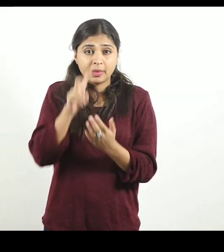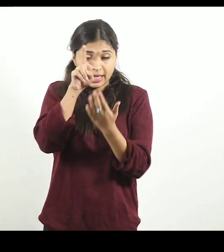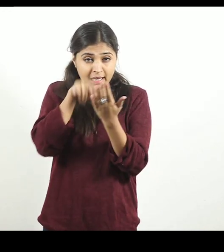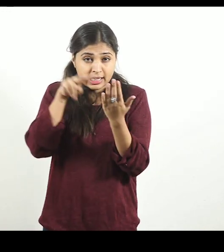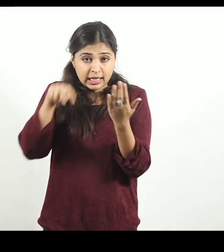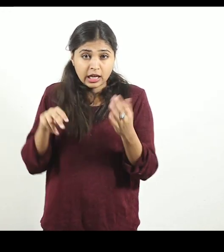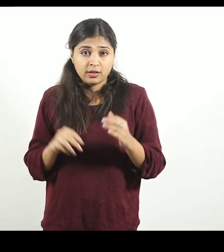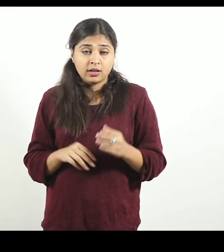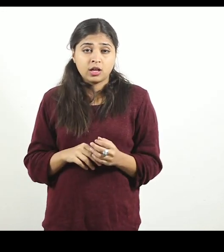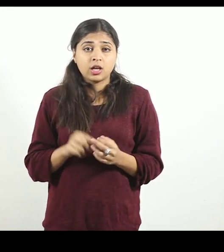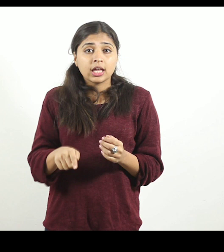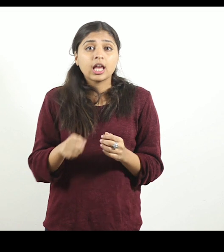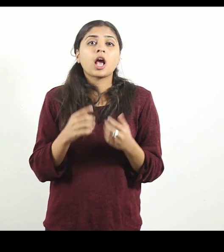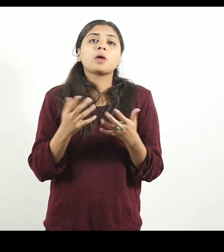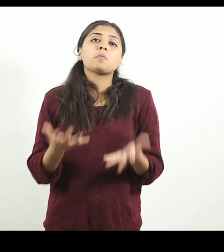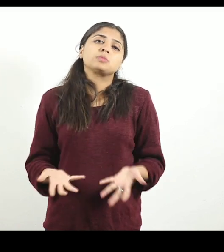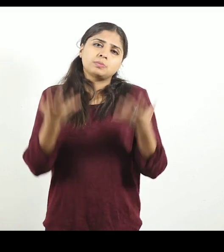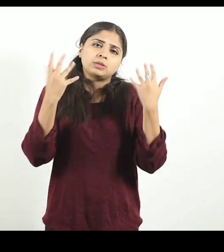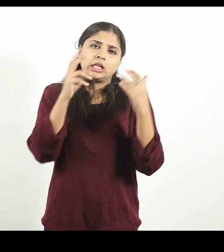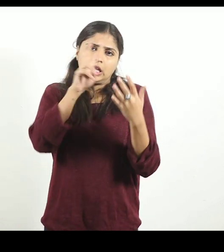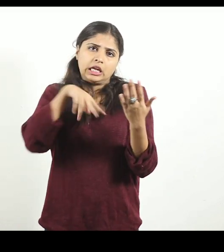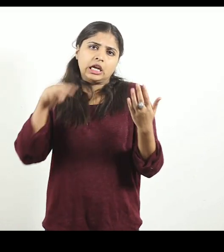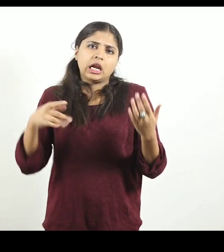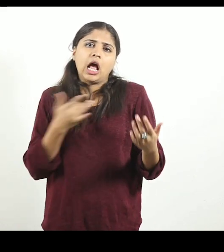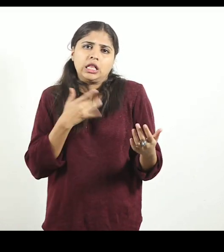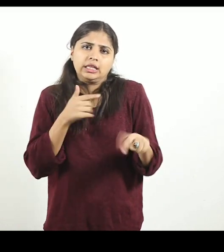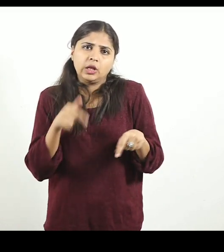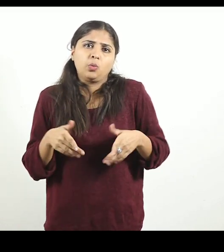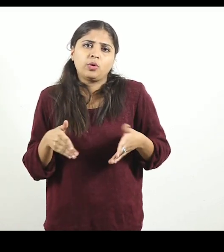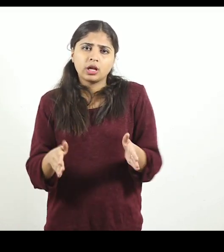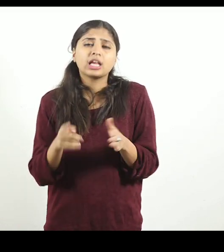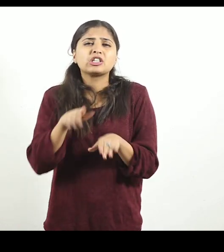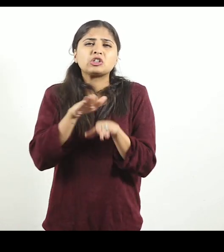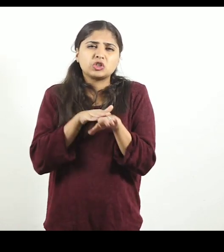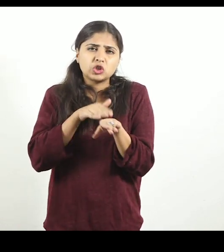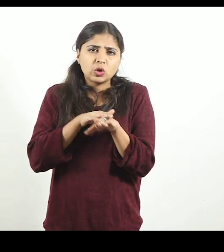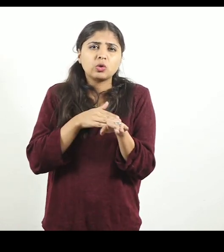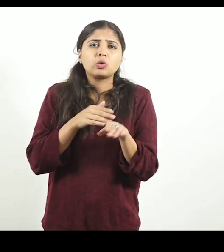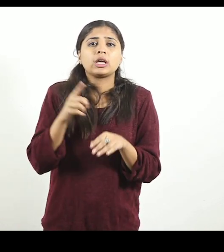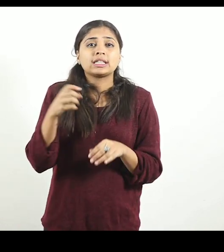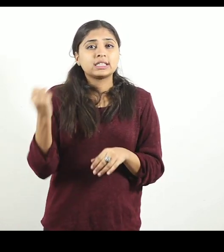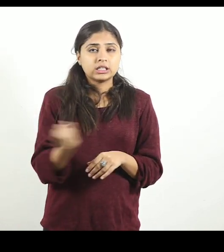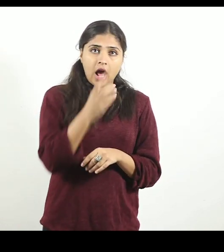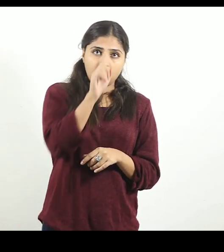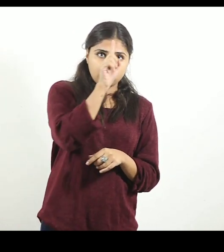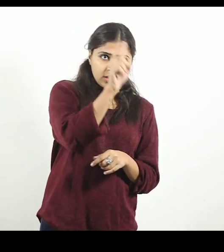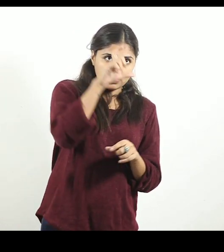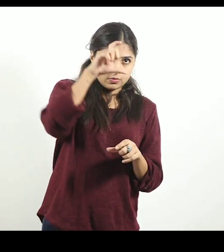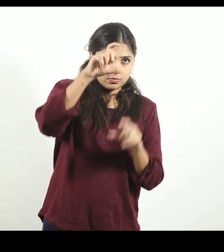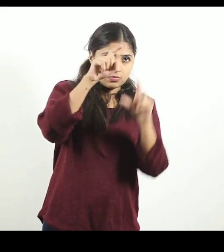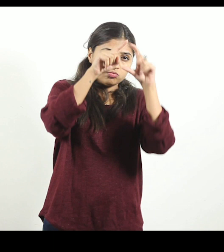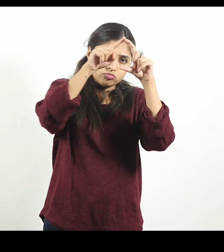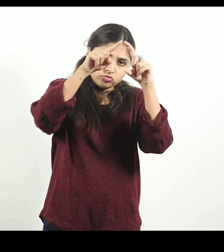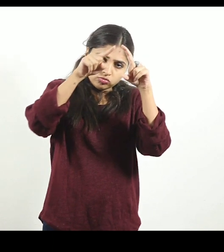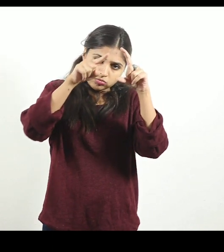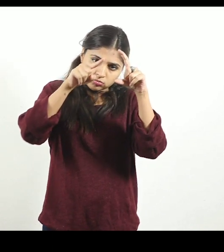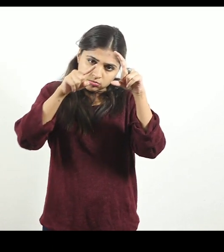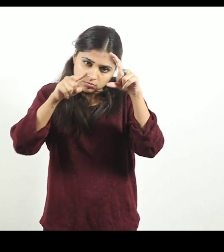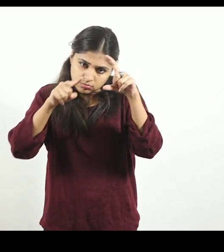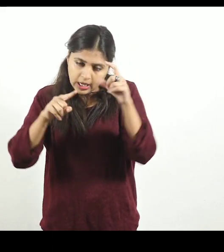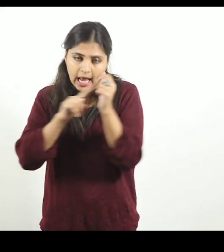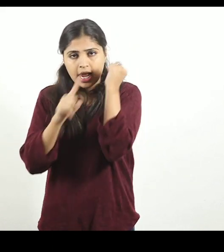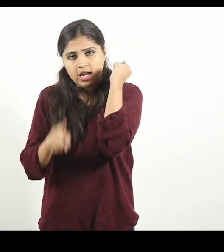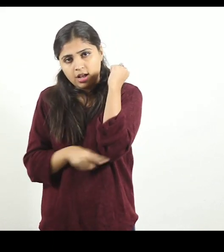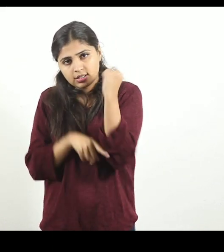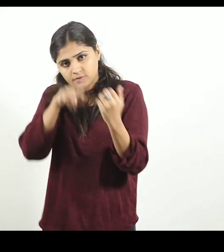Reading for detail. Careful reading or reading for detail is probably the most commonly used reading strategy. This is